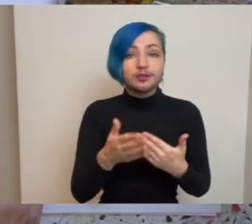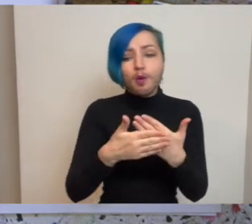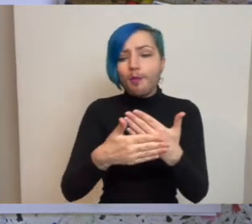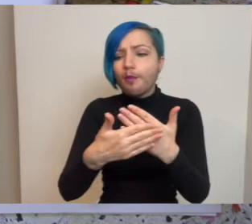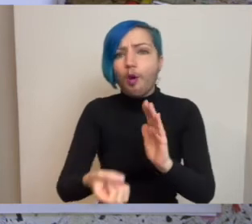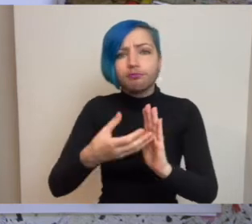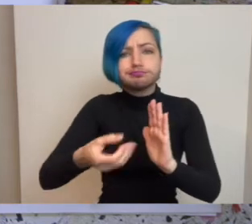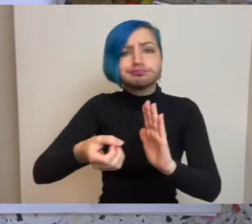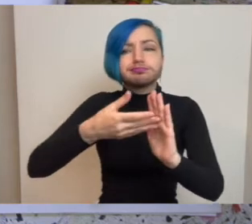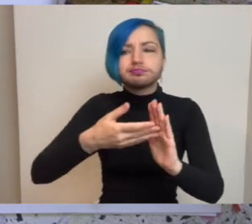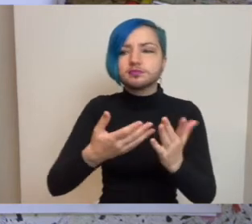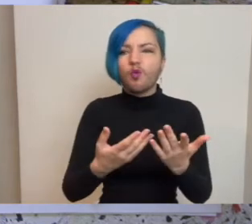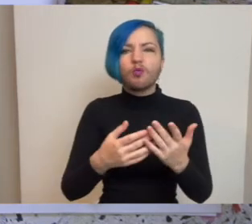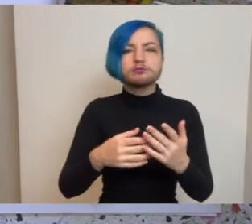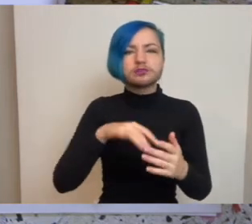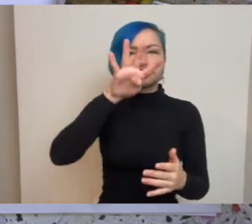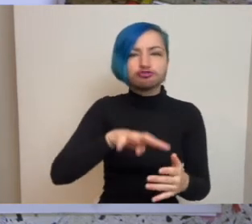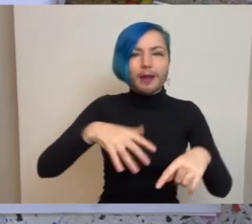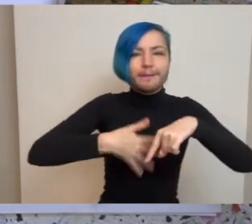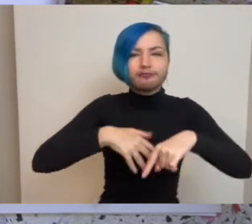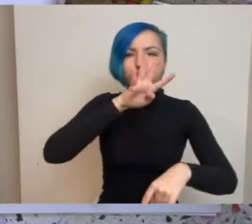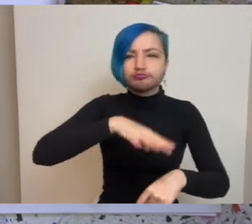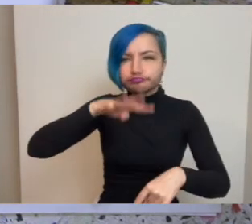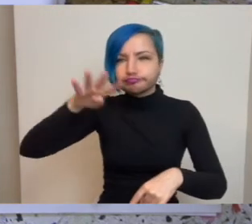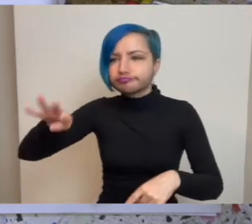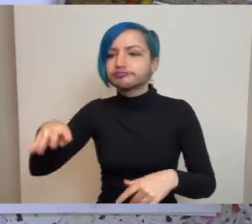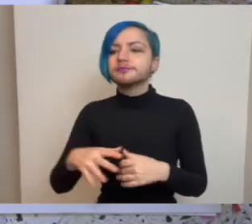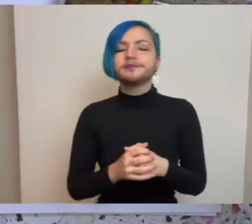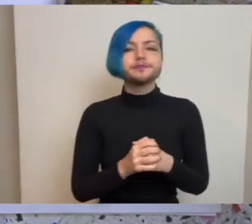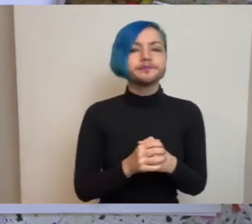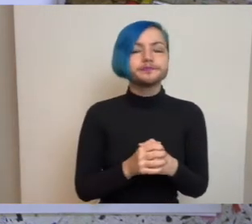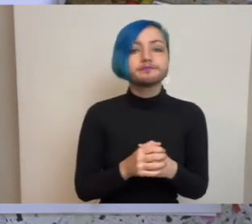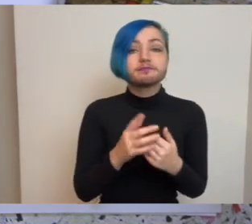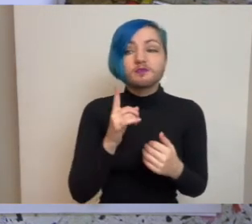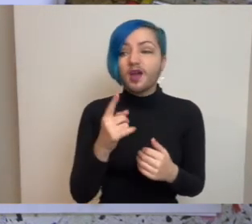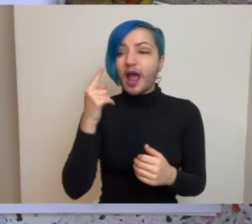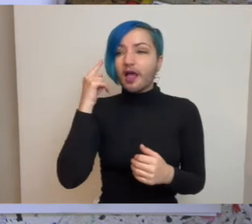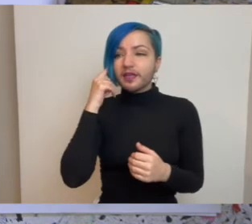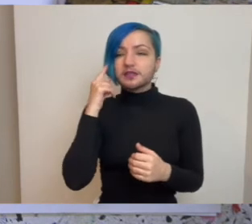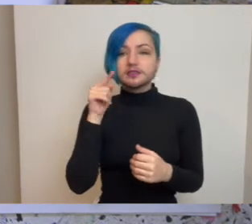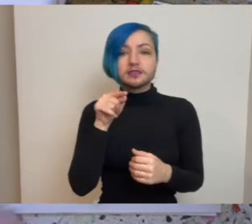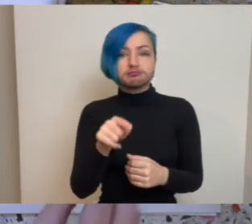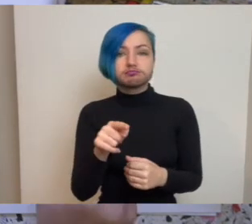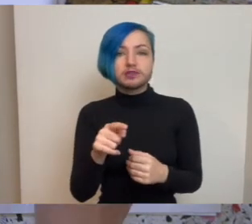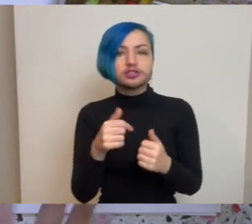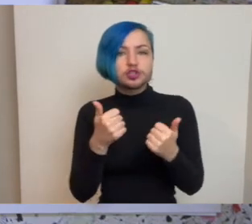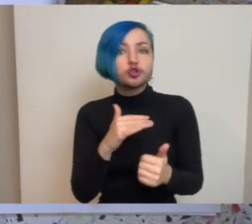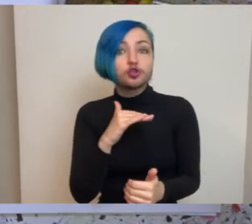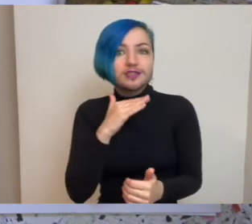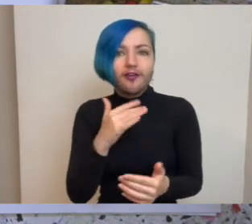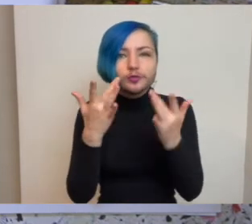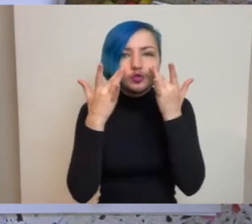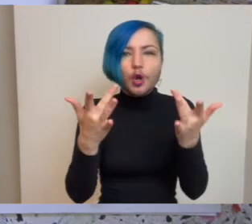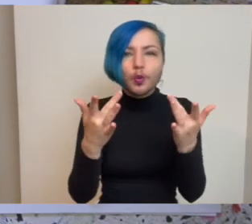this, 100%. Let's put some stripes. But I think as it stands, hopefully it will just be enough to get